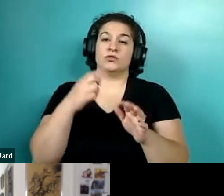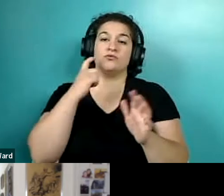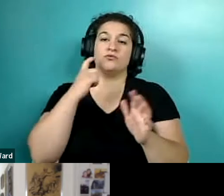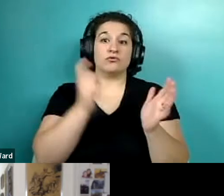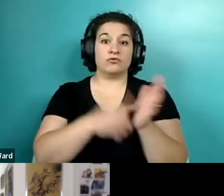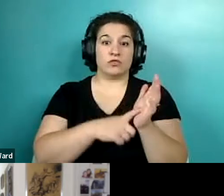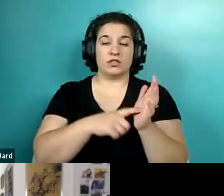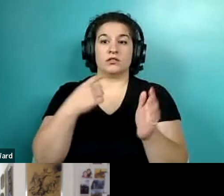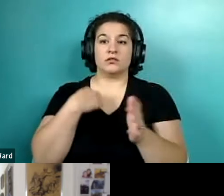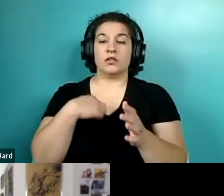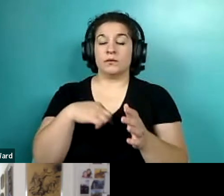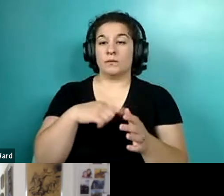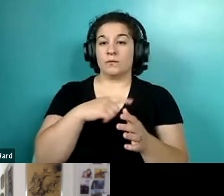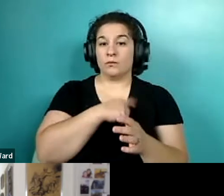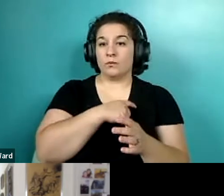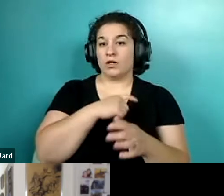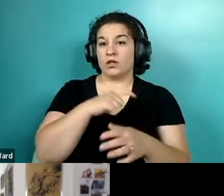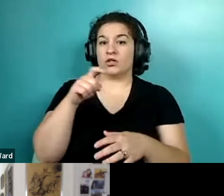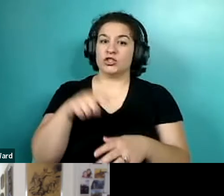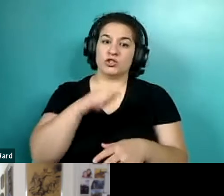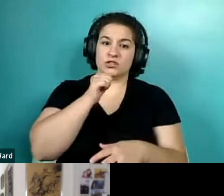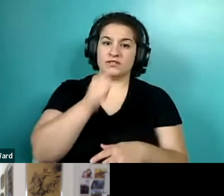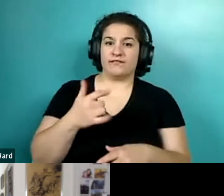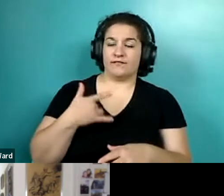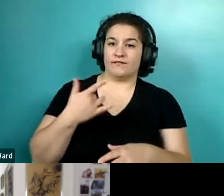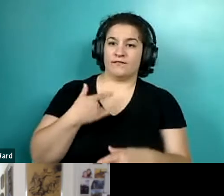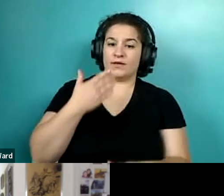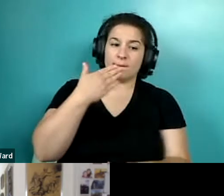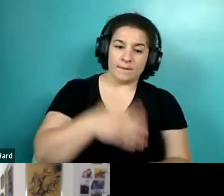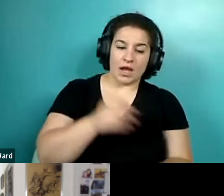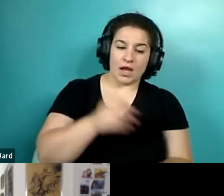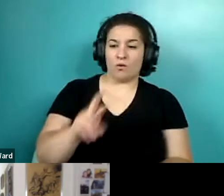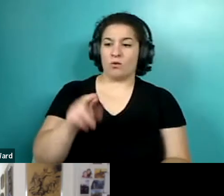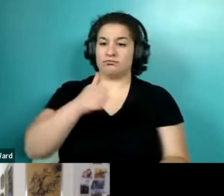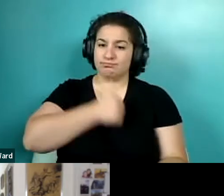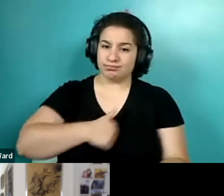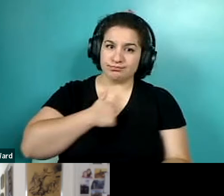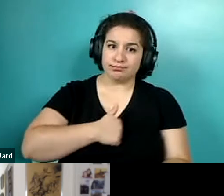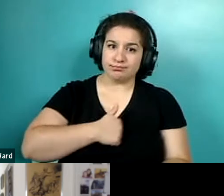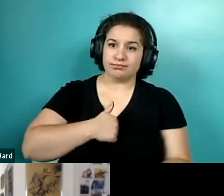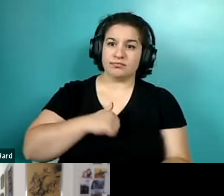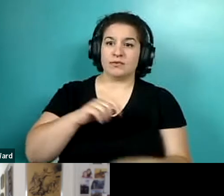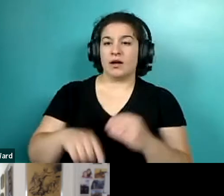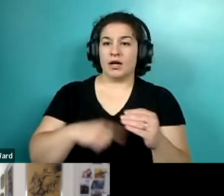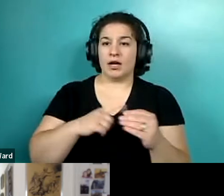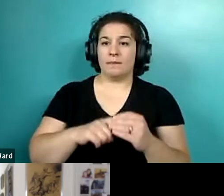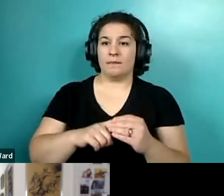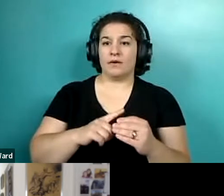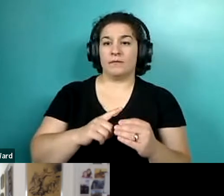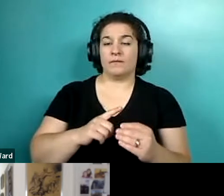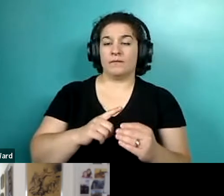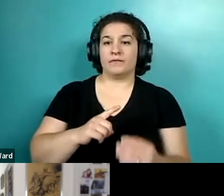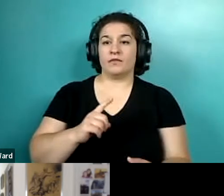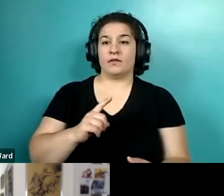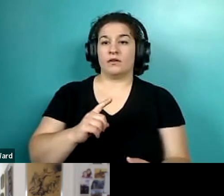we shouldn't be feeling badly or apologetic about really